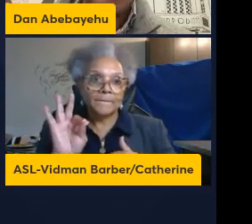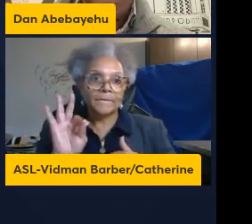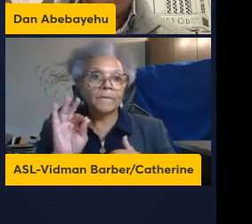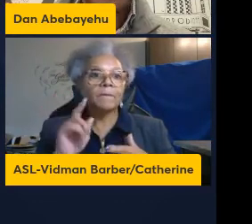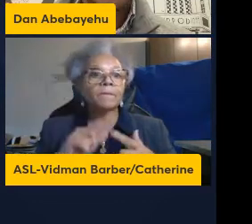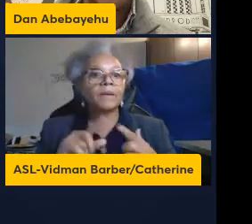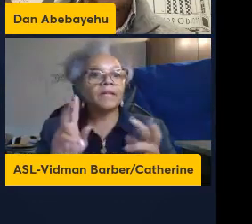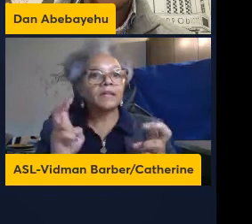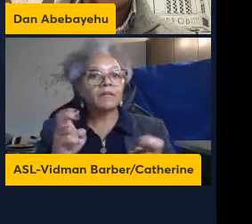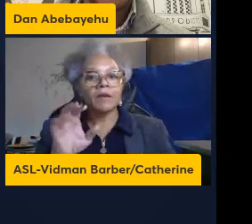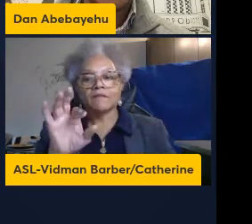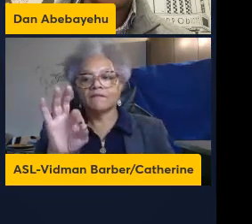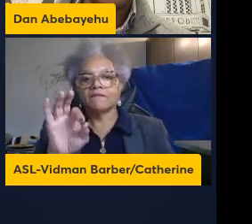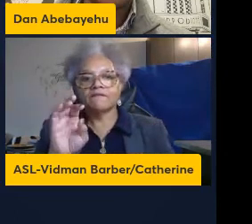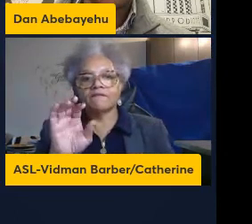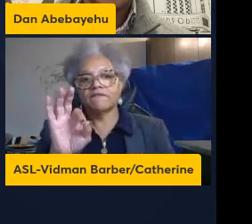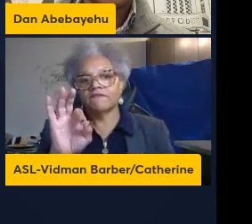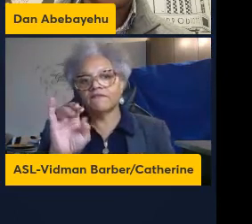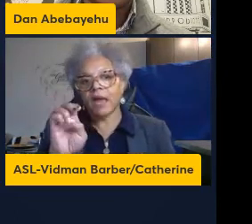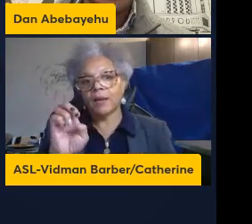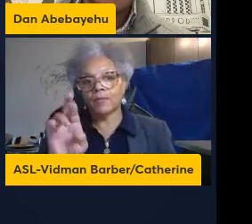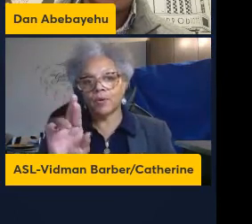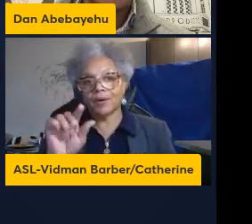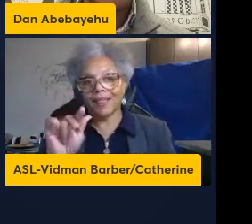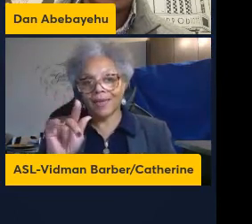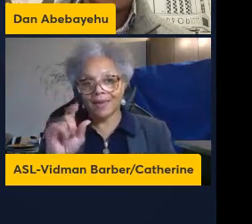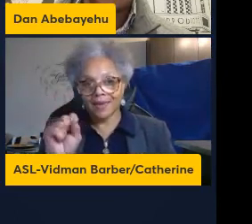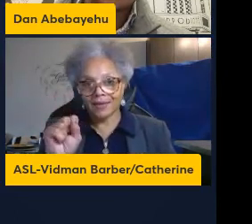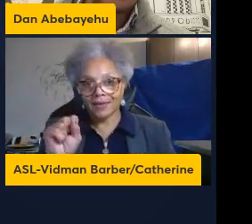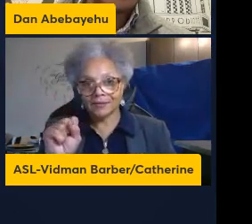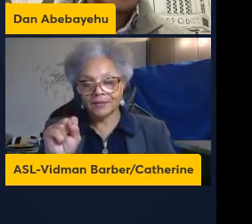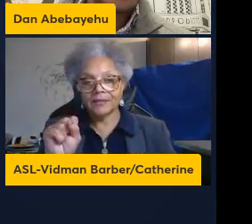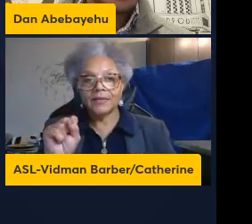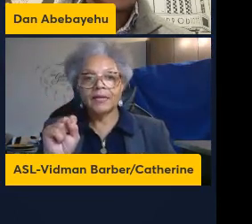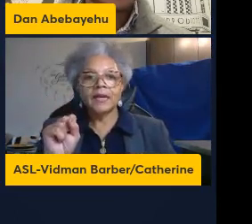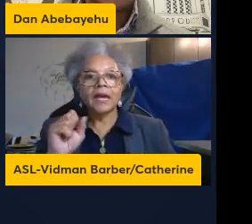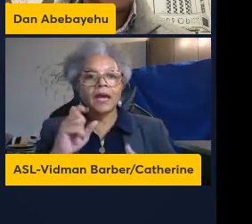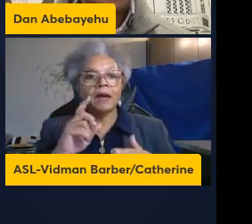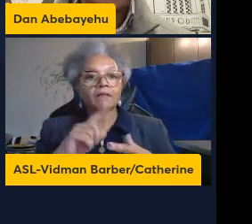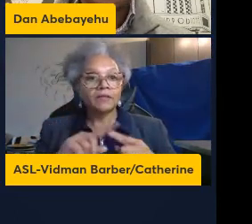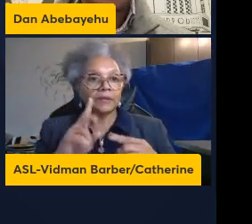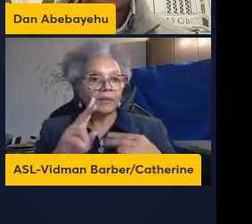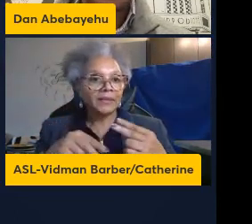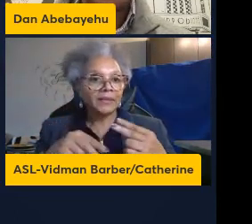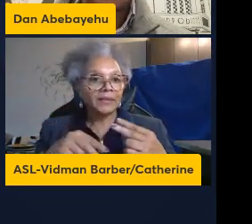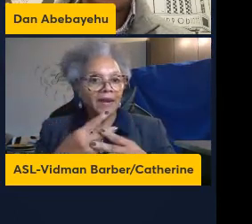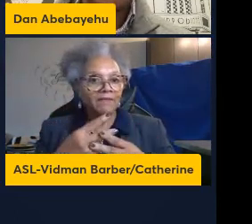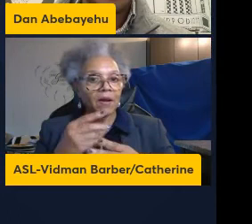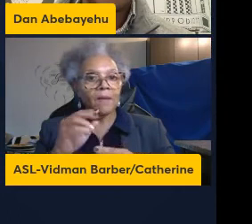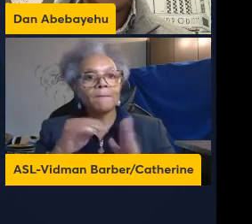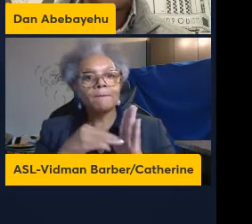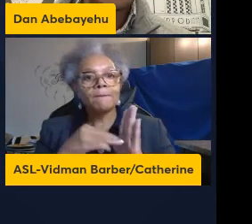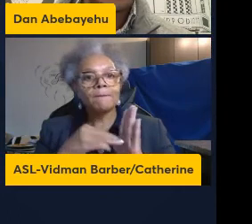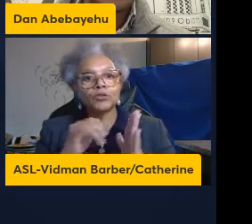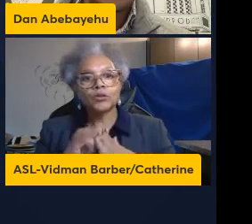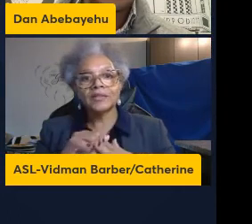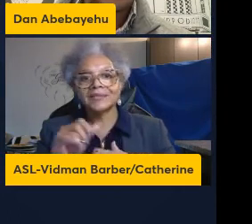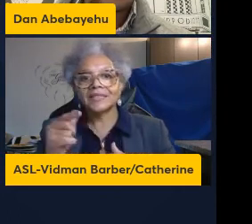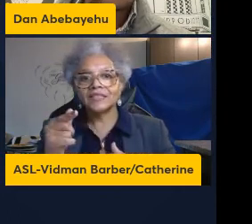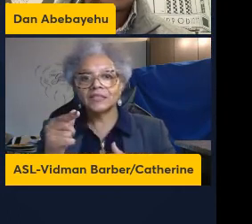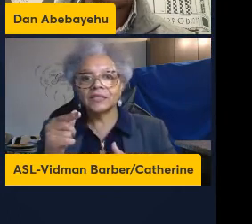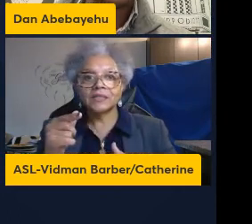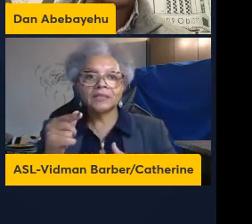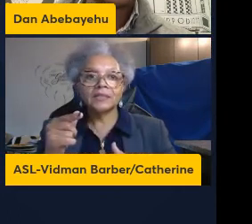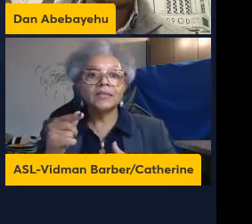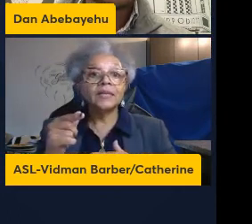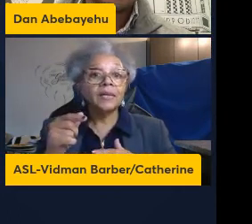of fibroblasts, they actually serve as a rigidity sensing molecule. It's a GPI anchored protein on the plasma membrane. And what we've seen